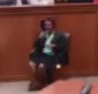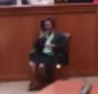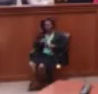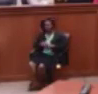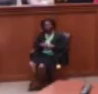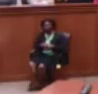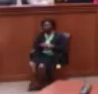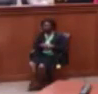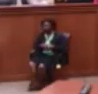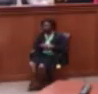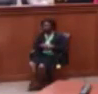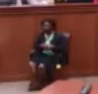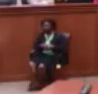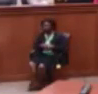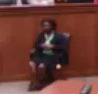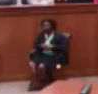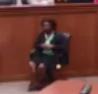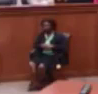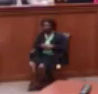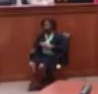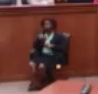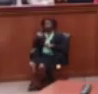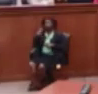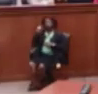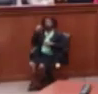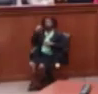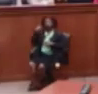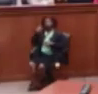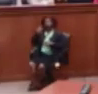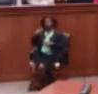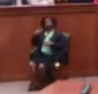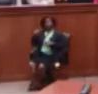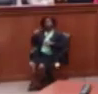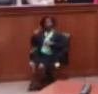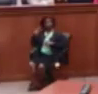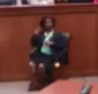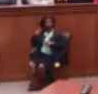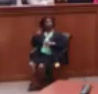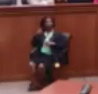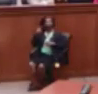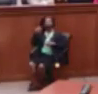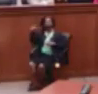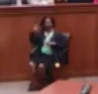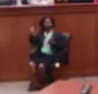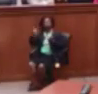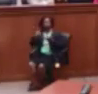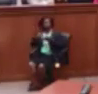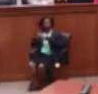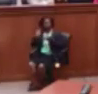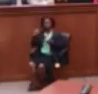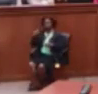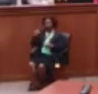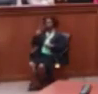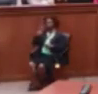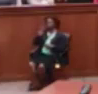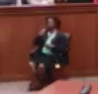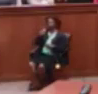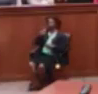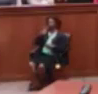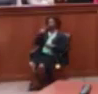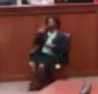point. All right. I had someone else who would like to speak. Summer Dan with